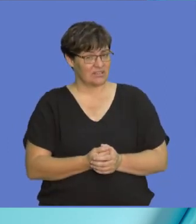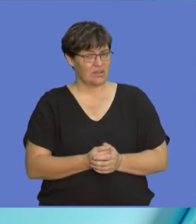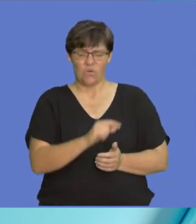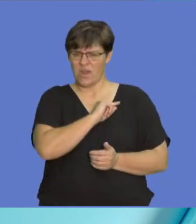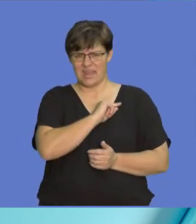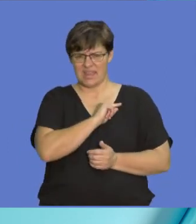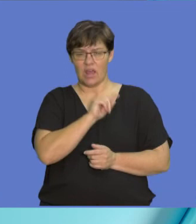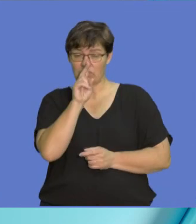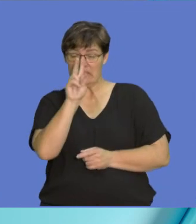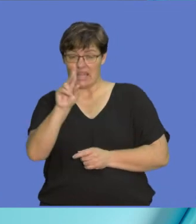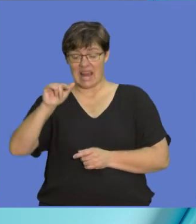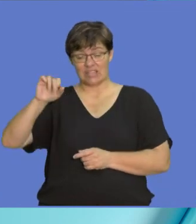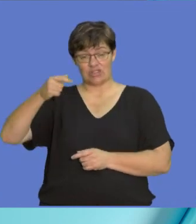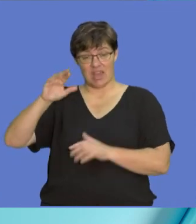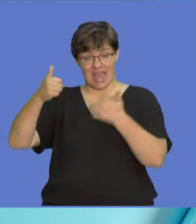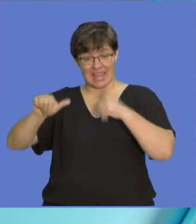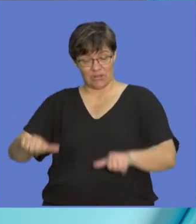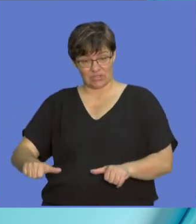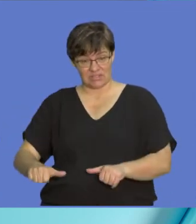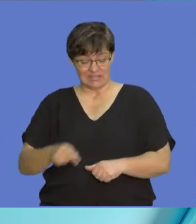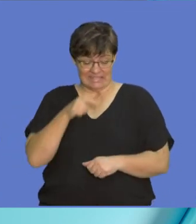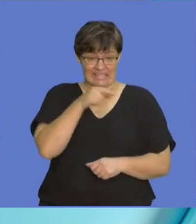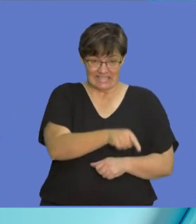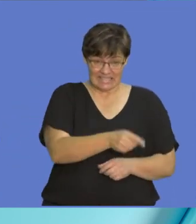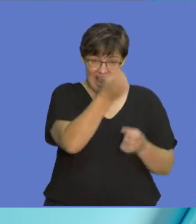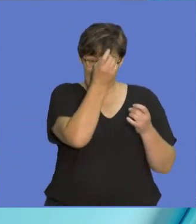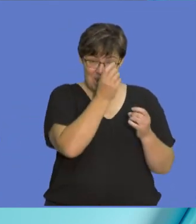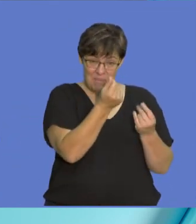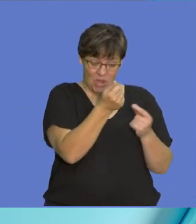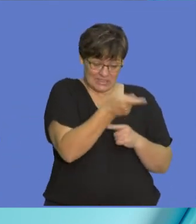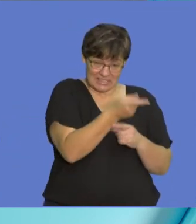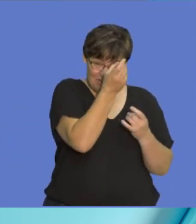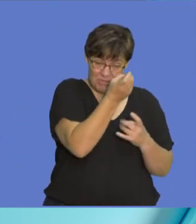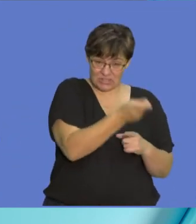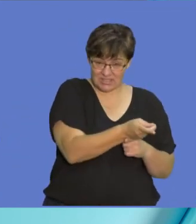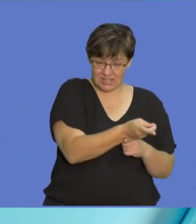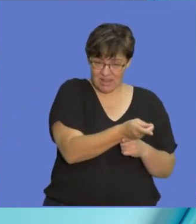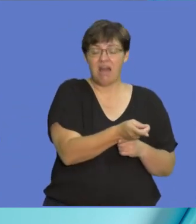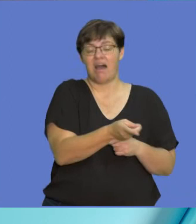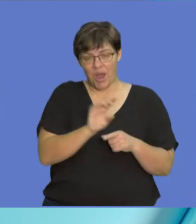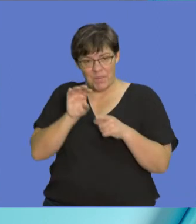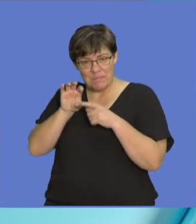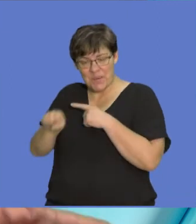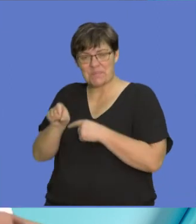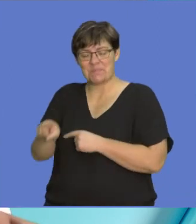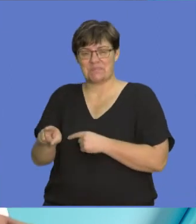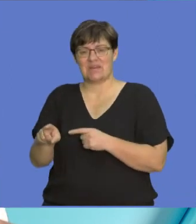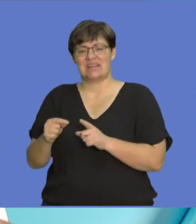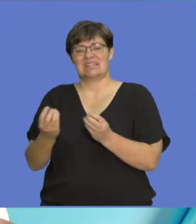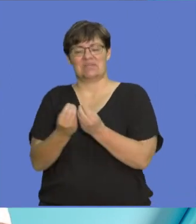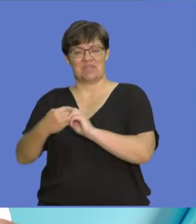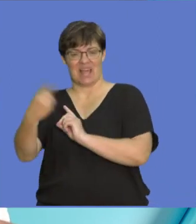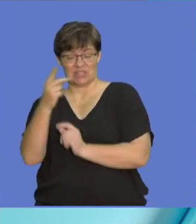the ledger account, how we're going to use this figure in order to determine something else that we